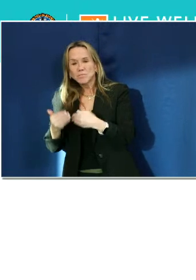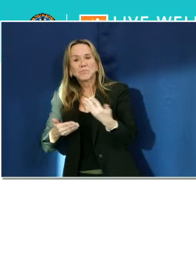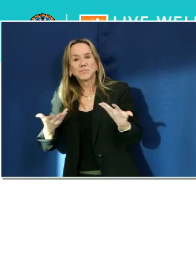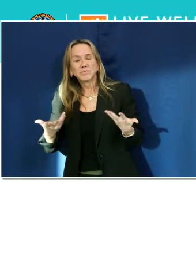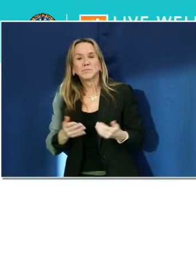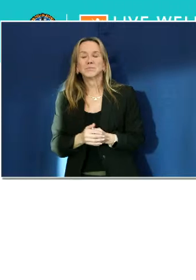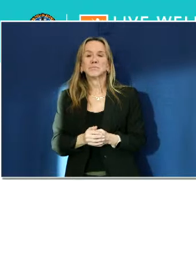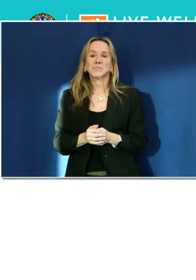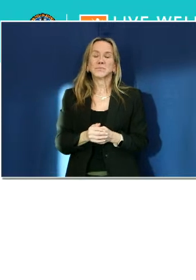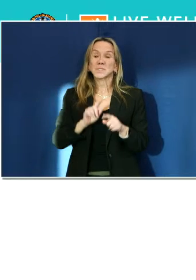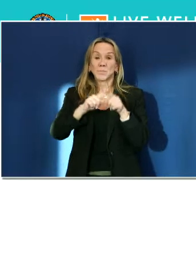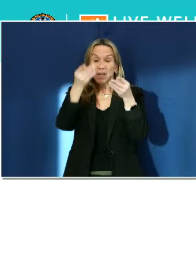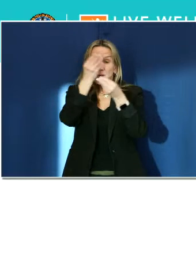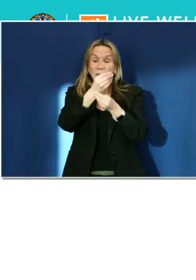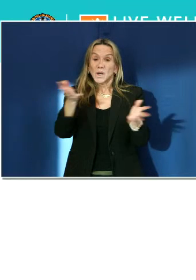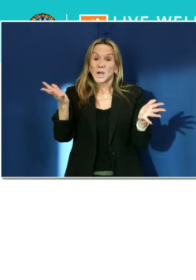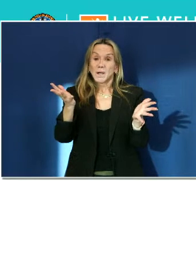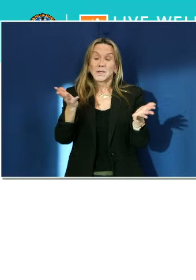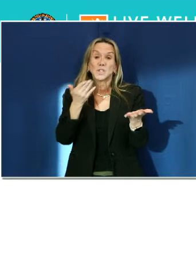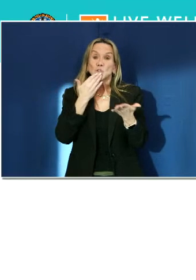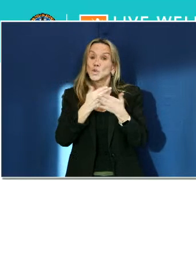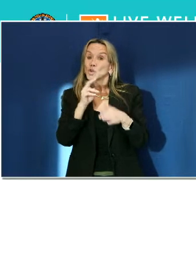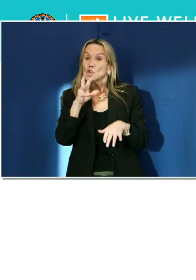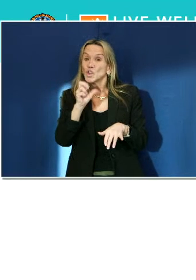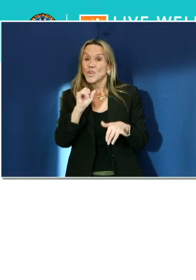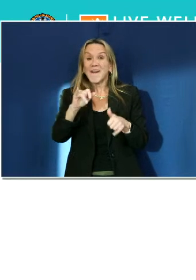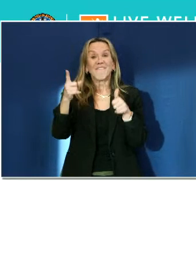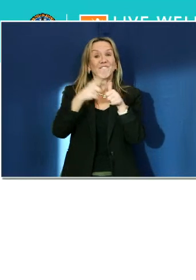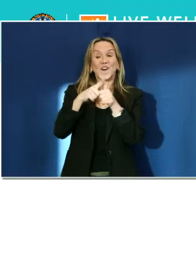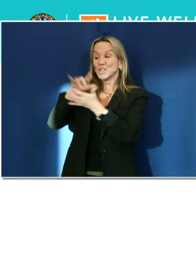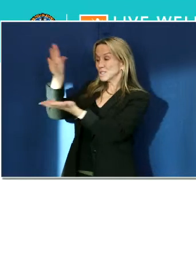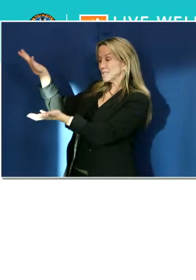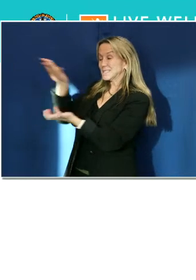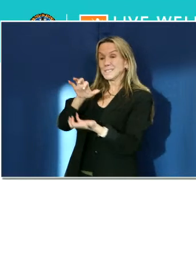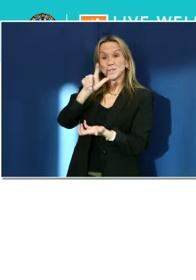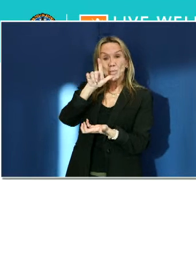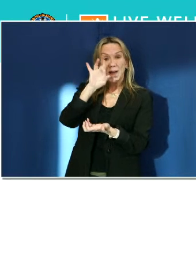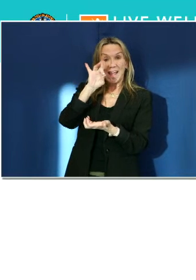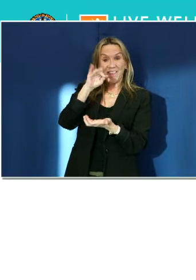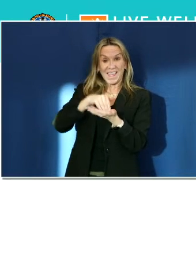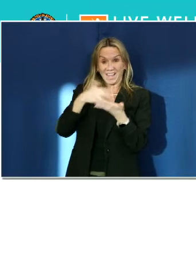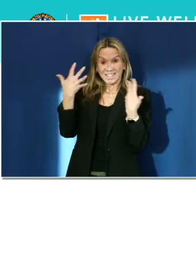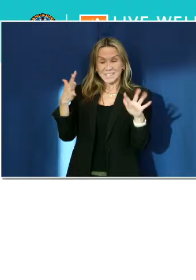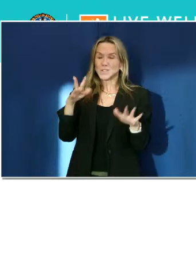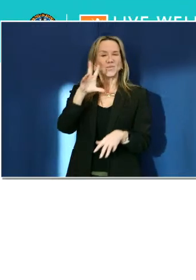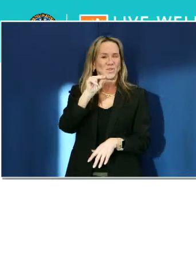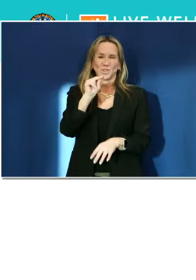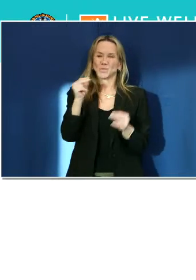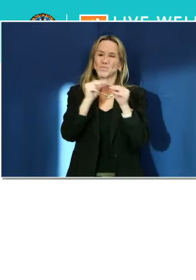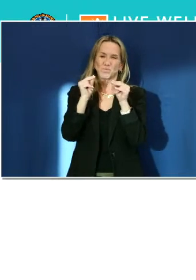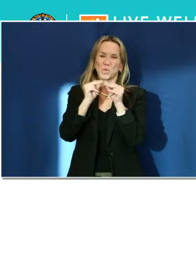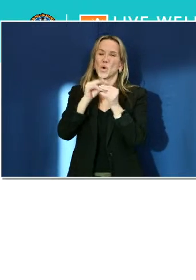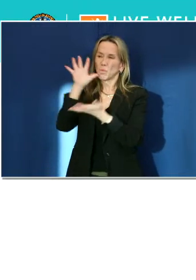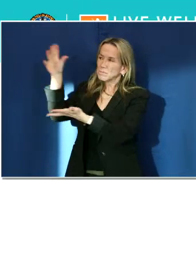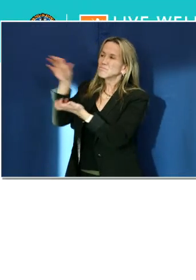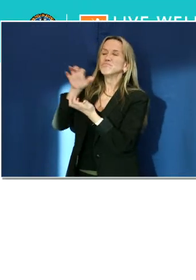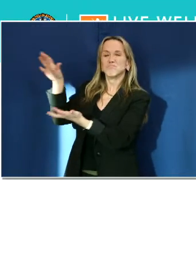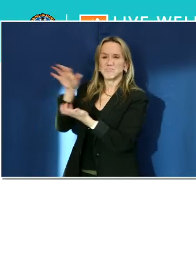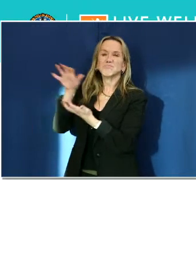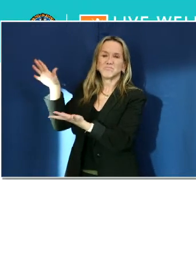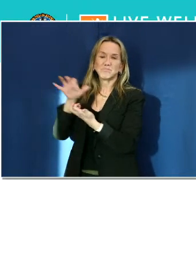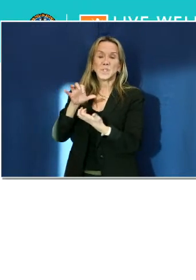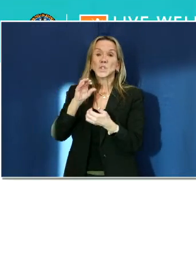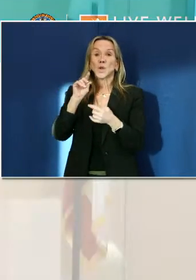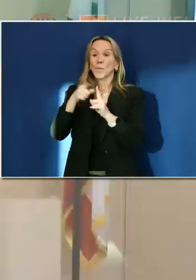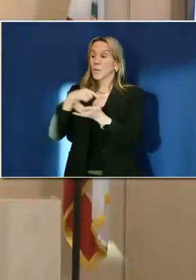is that first shipment is not going to be our last shipment. So we will allocate